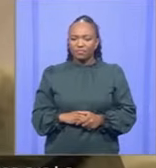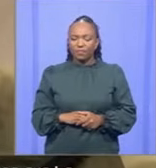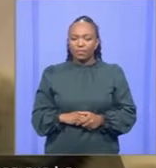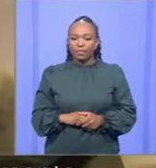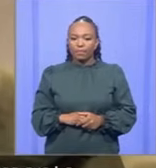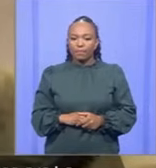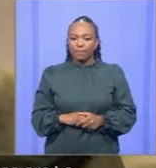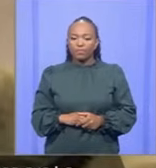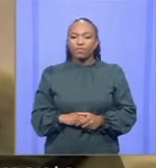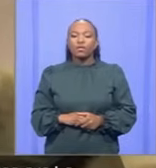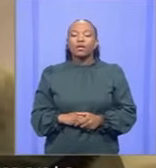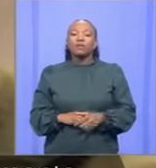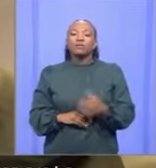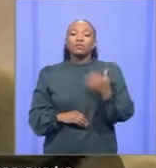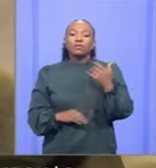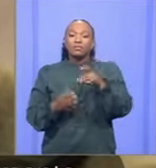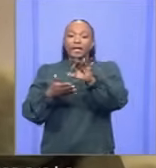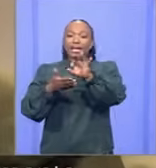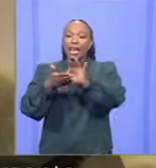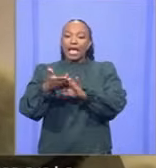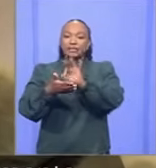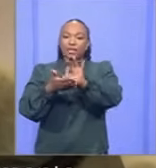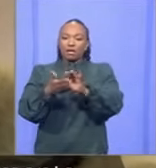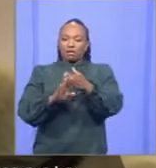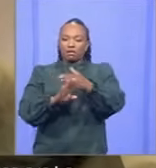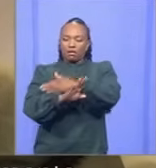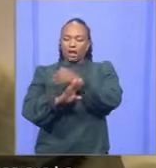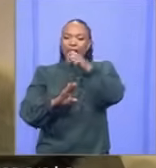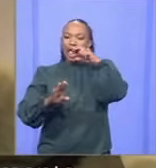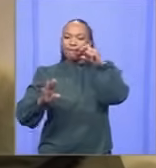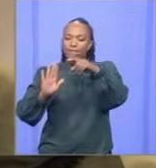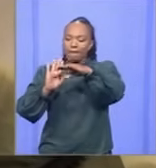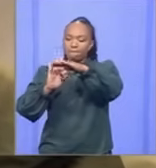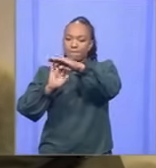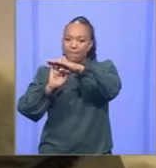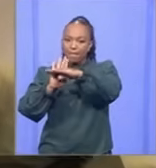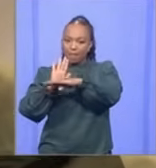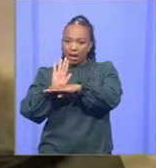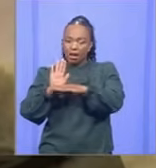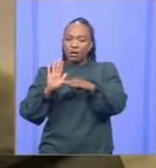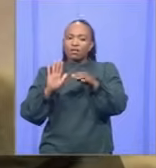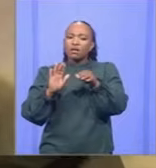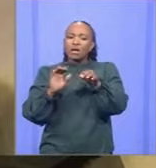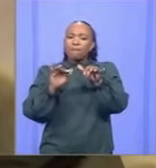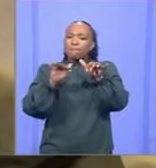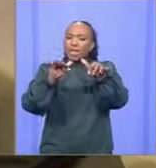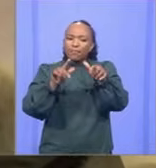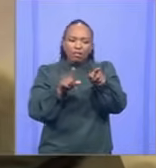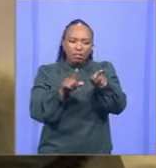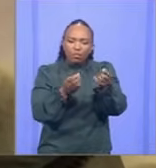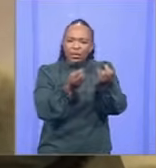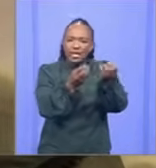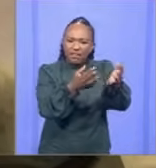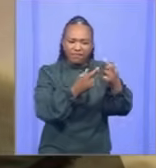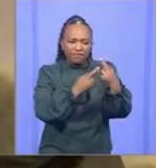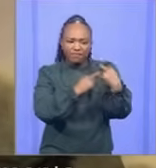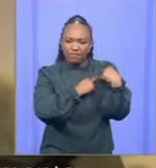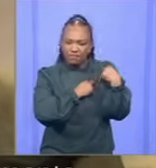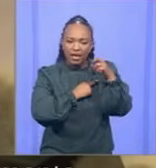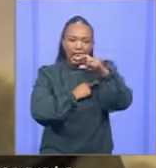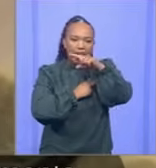Our candidate list leading up to the elections was compromised by individuals who were given a responsibility to populate the list according to